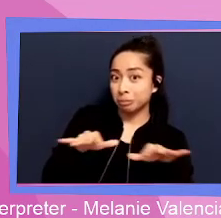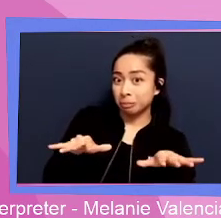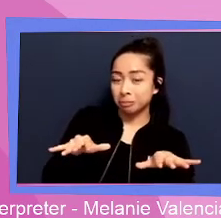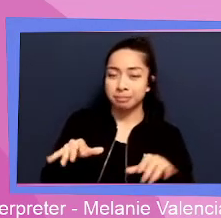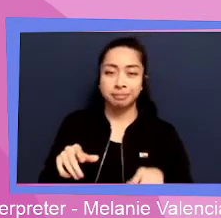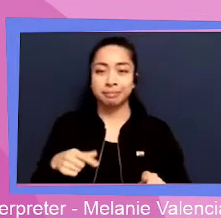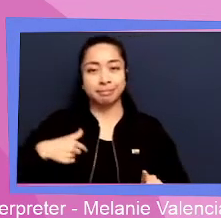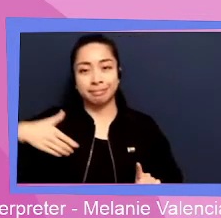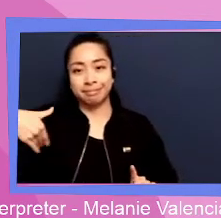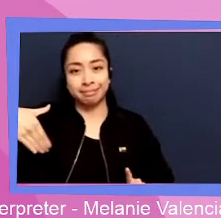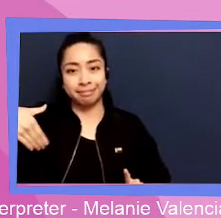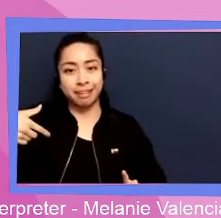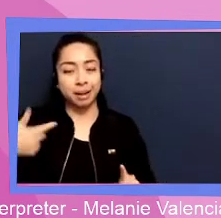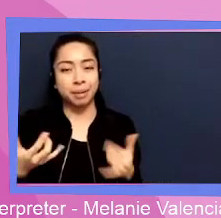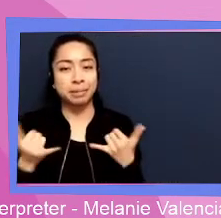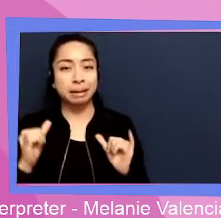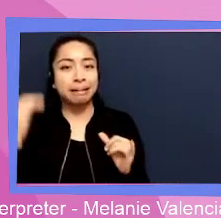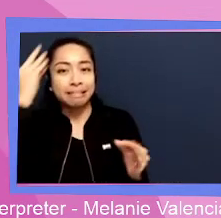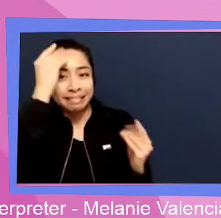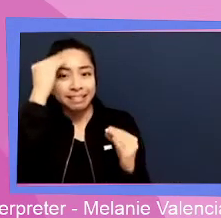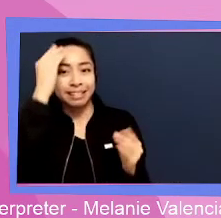hoping.